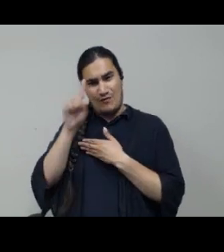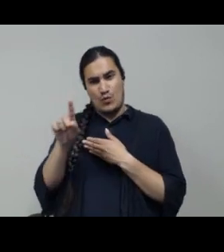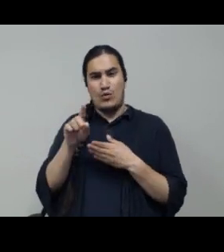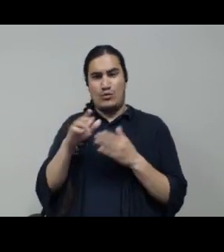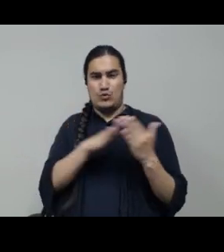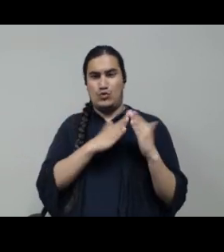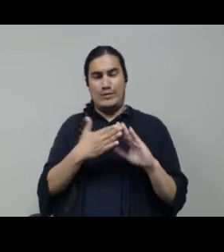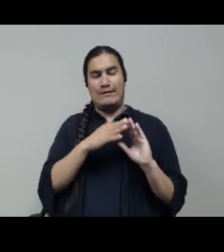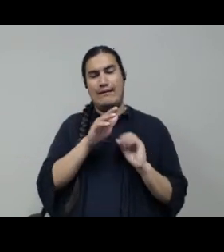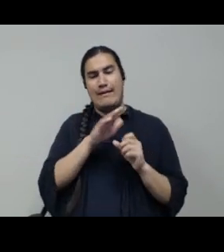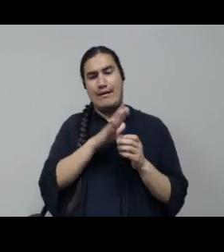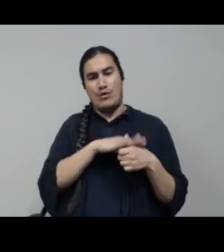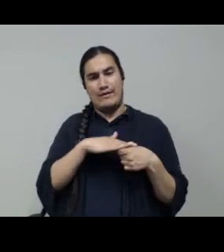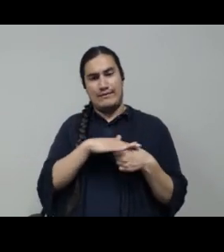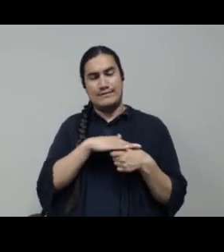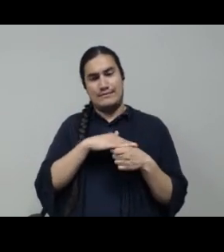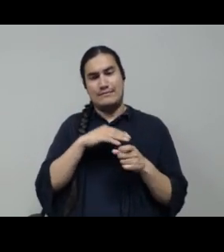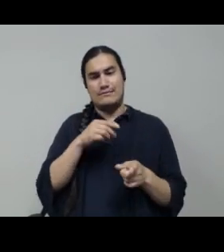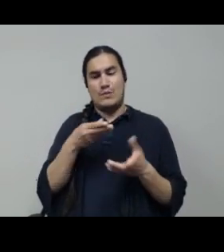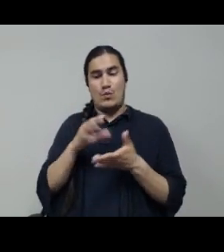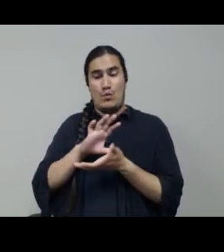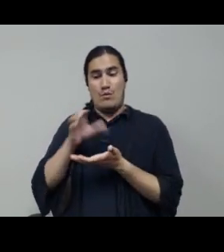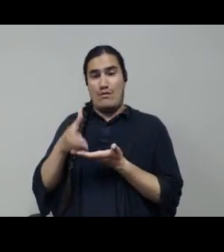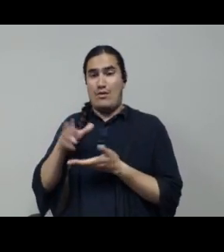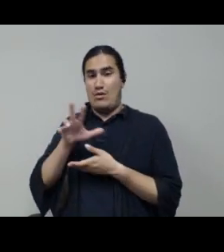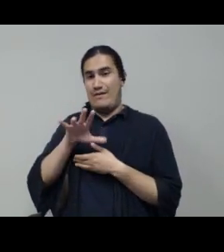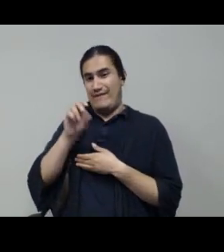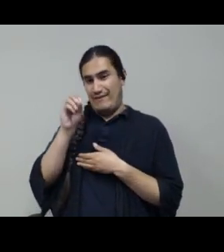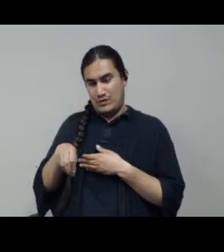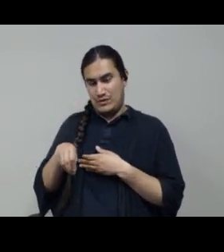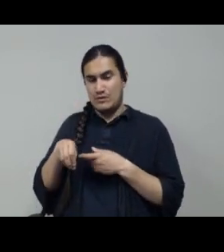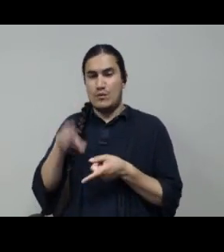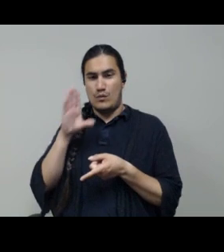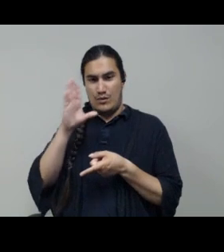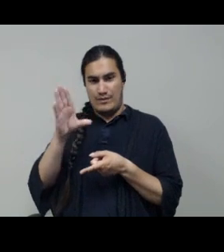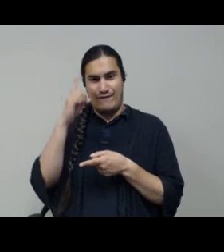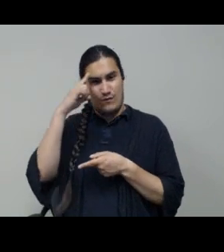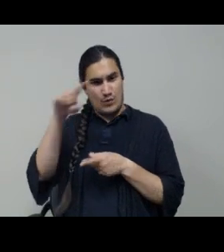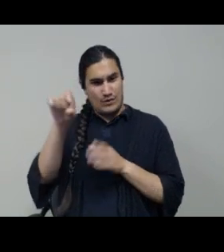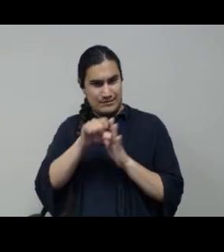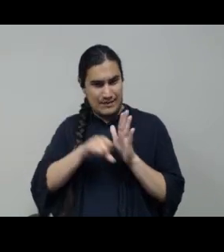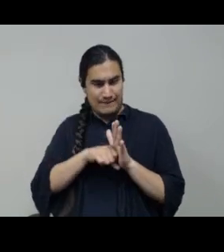areas, and so the remaining 35% will be for the state.